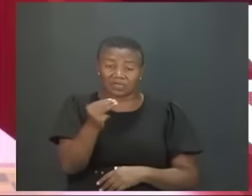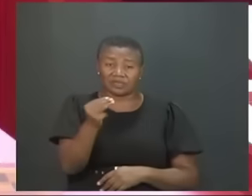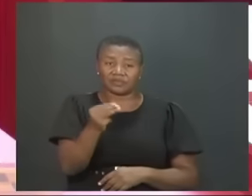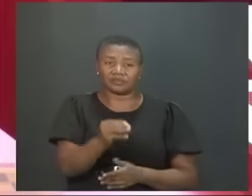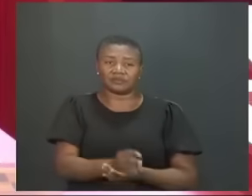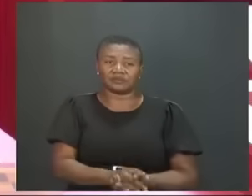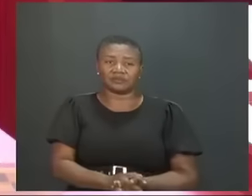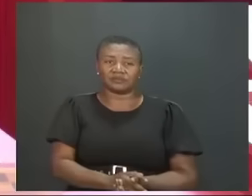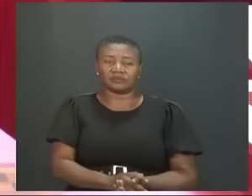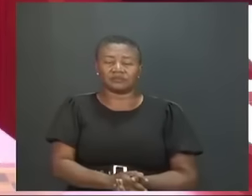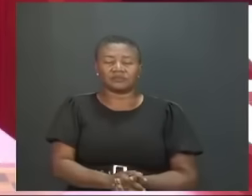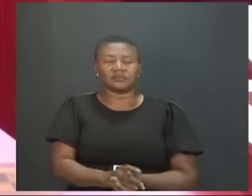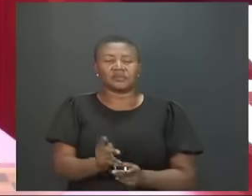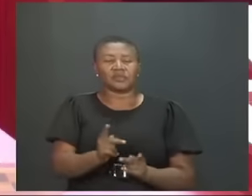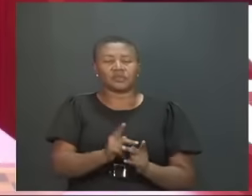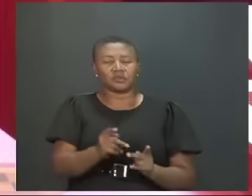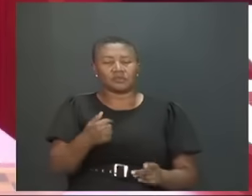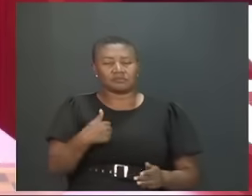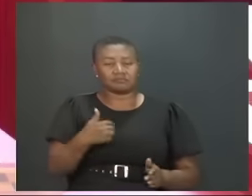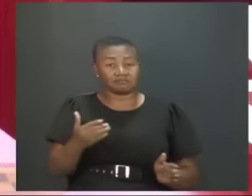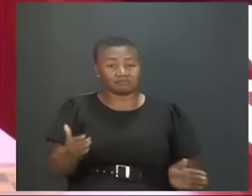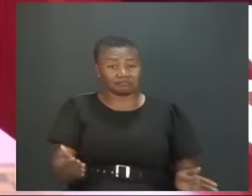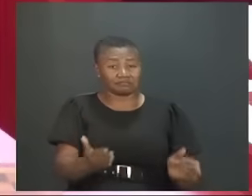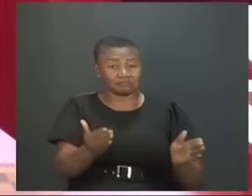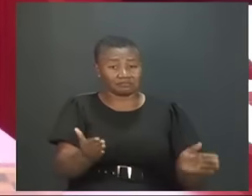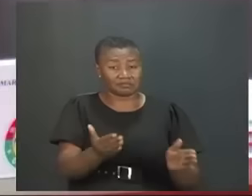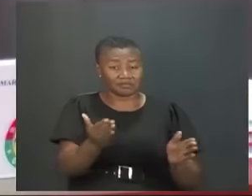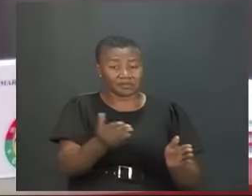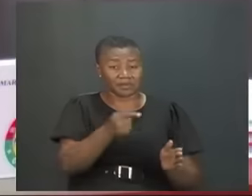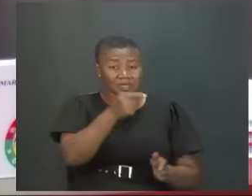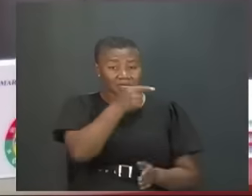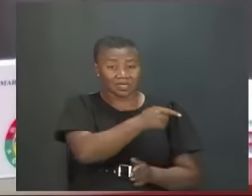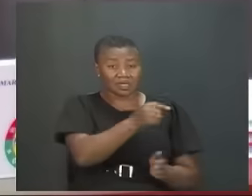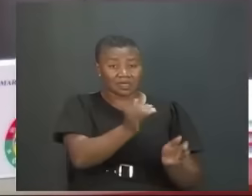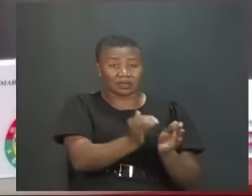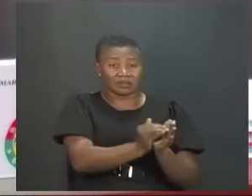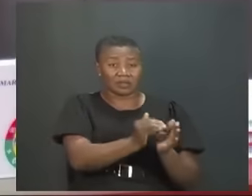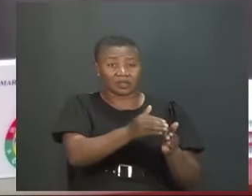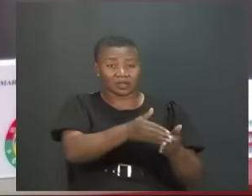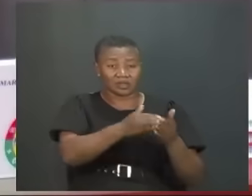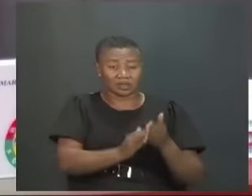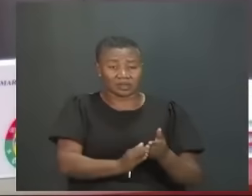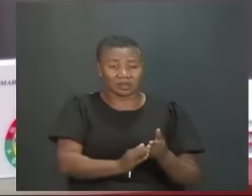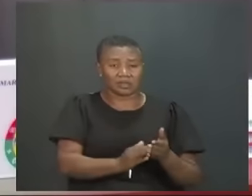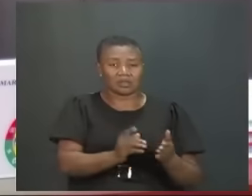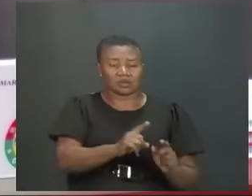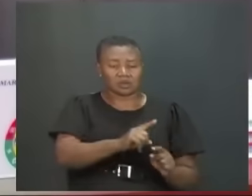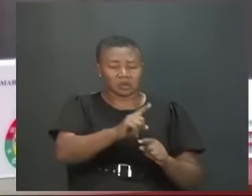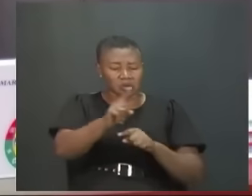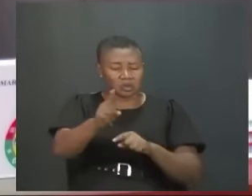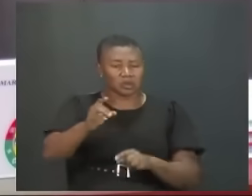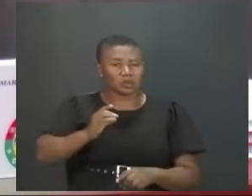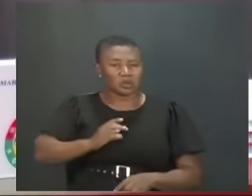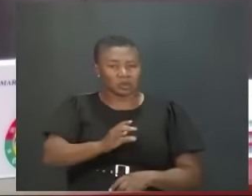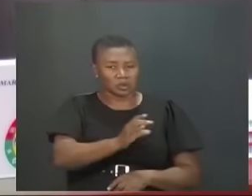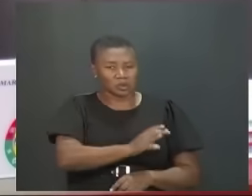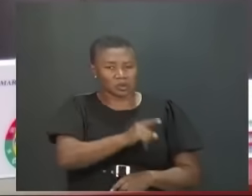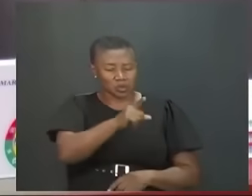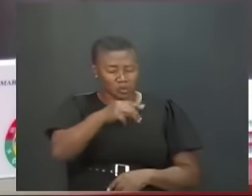I urge him to appear before the committee as a member. You can ask all your